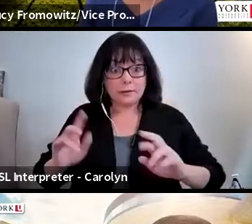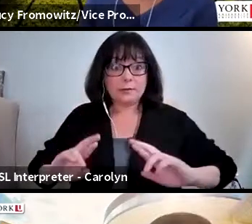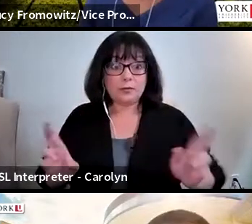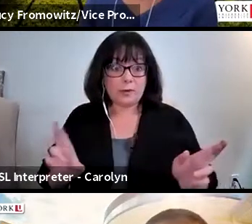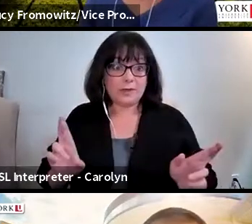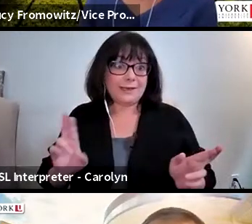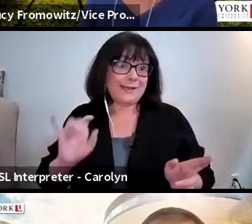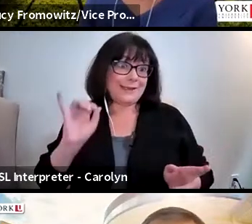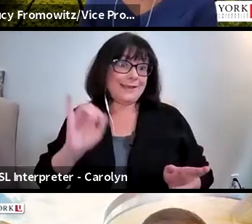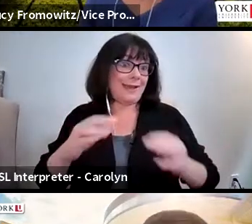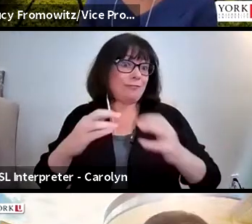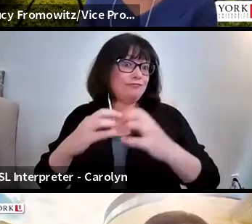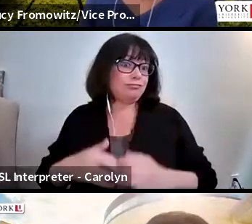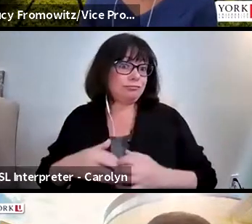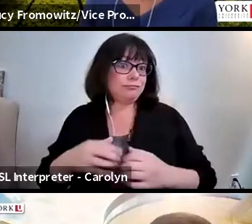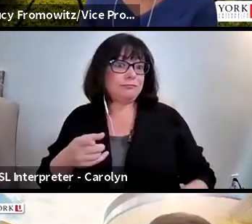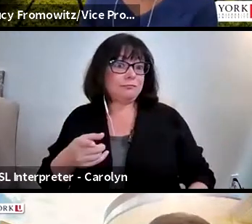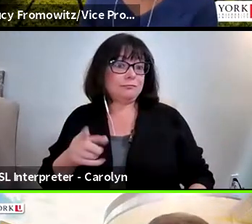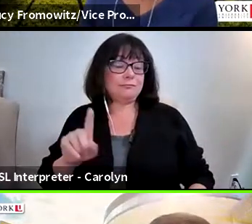is facing?